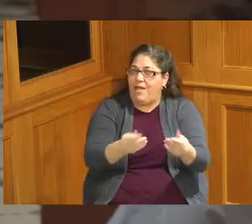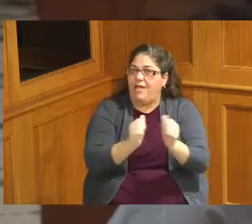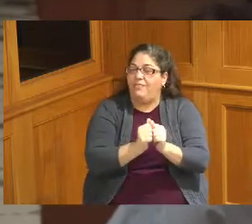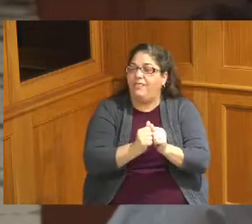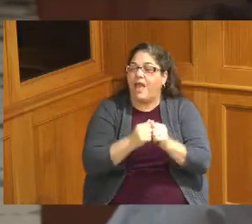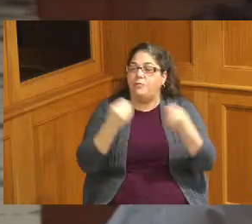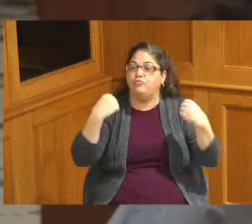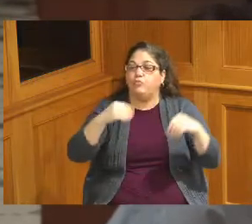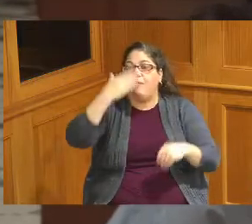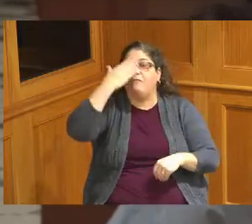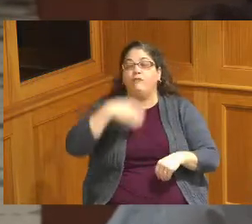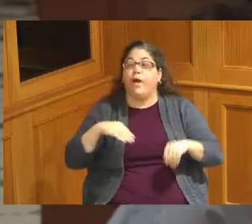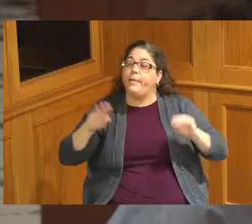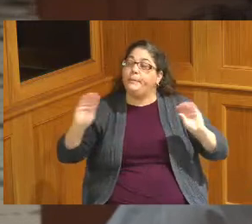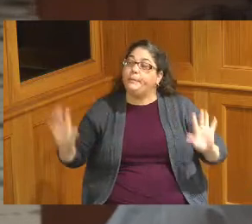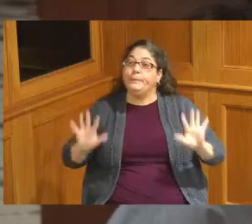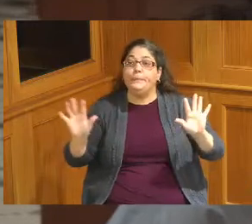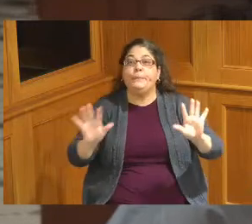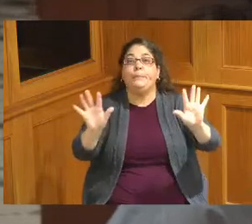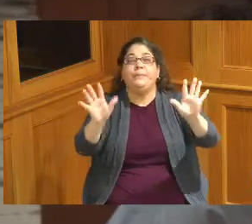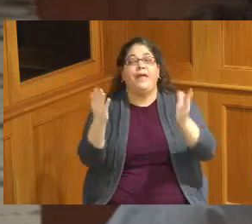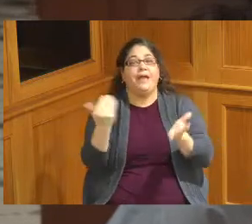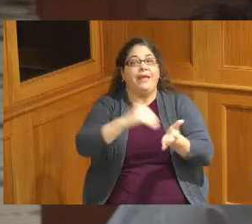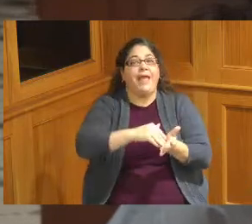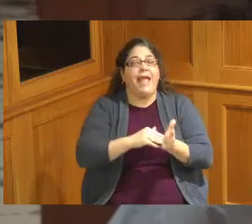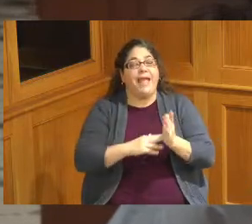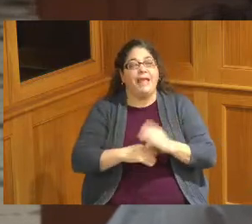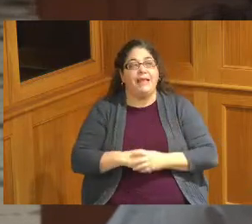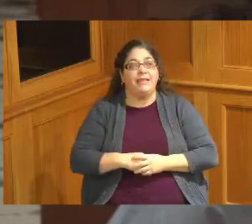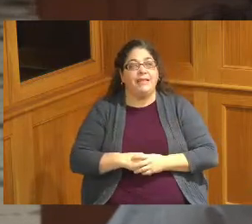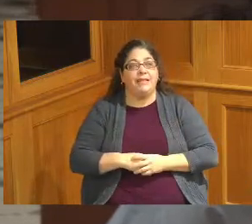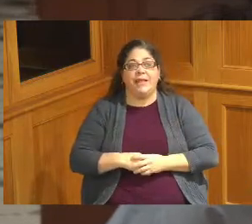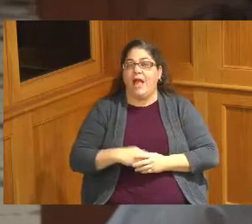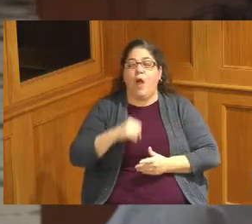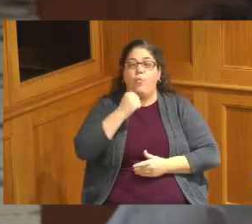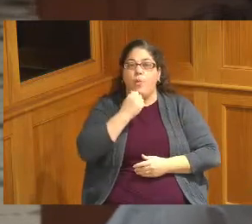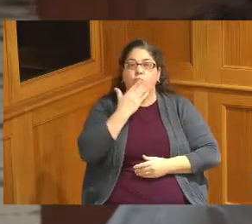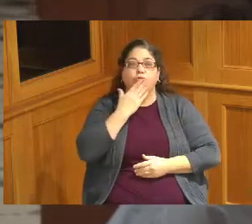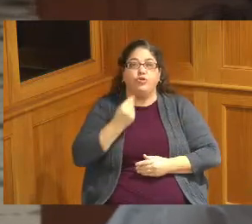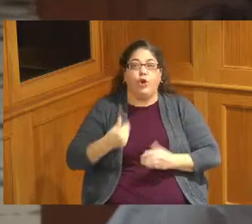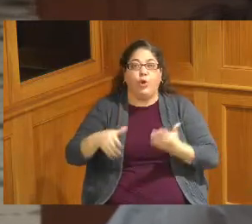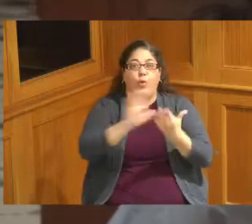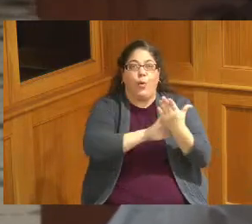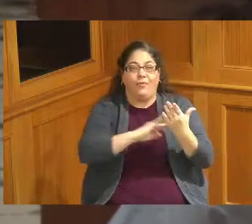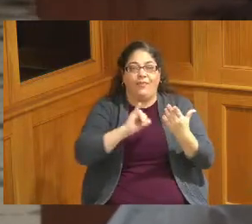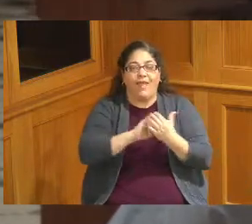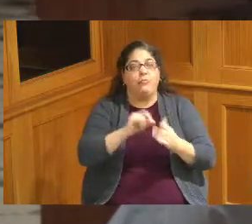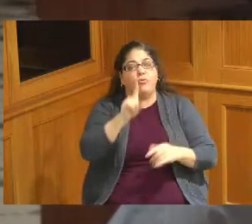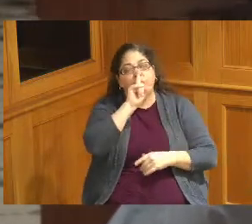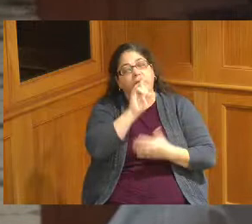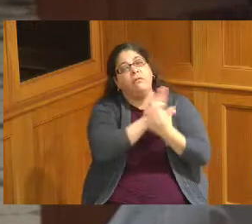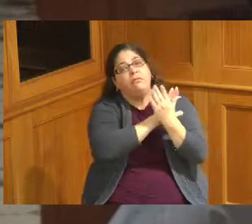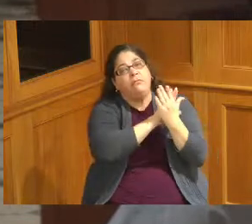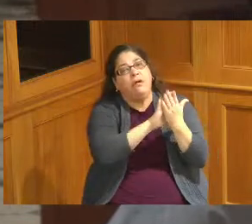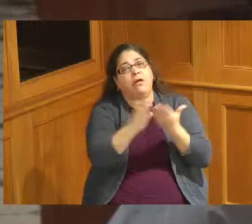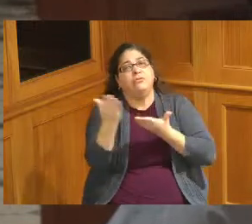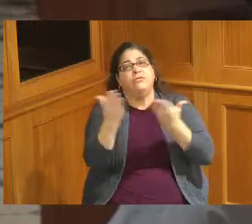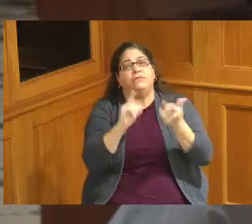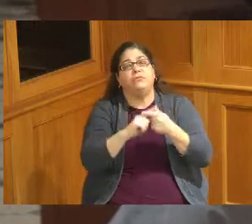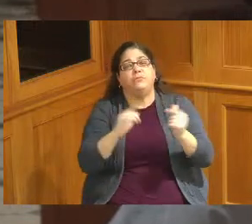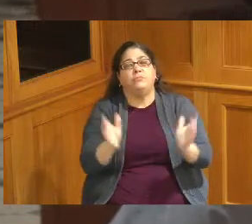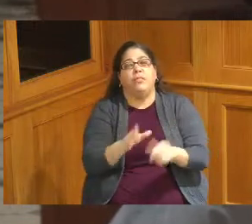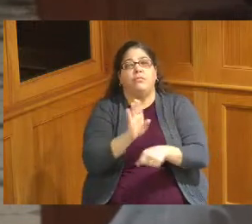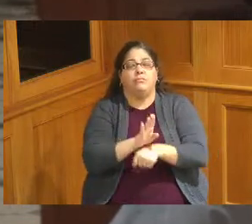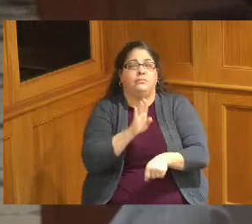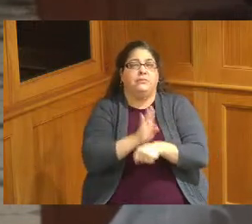to have an impact. It's tough to administer. Don't get me. I'm not gonna sugarcoat that, but it does provide a nice level of service to small businesses